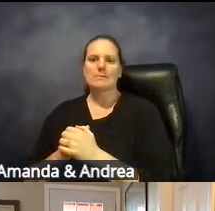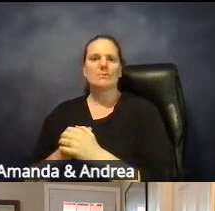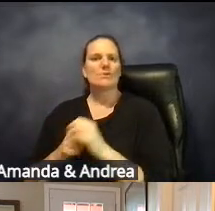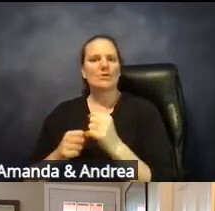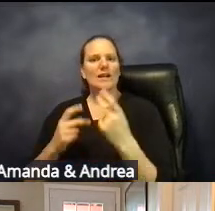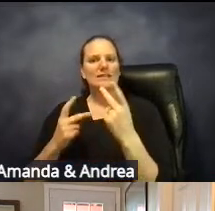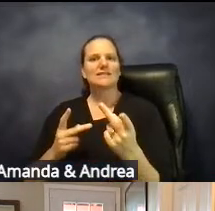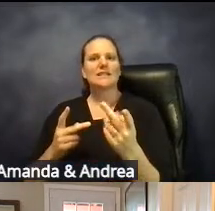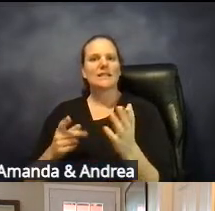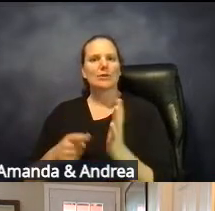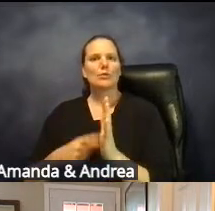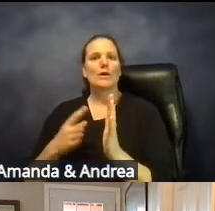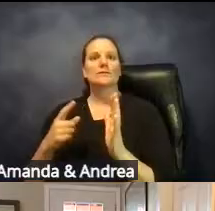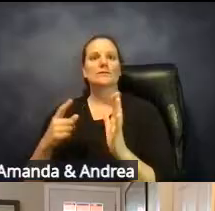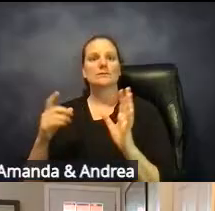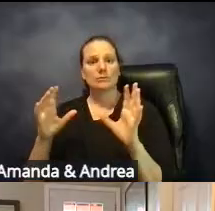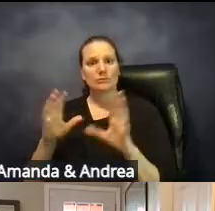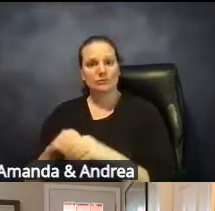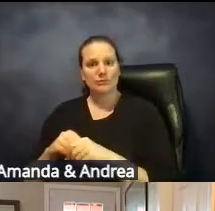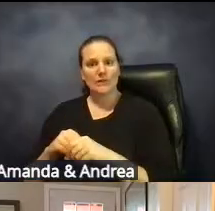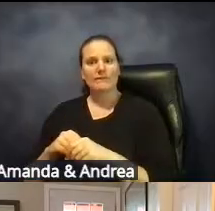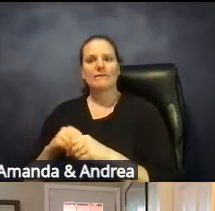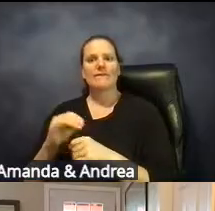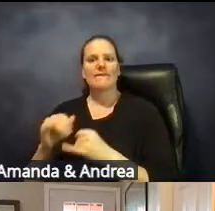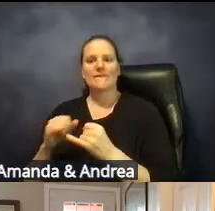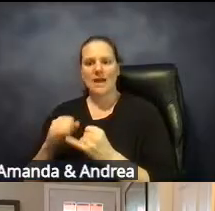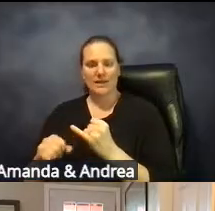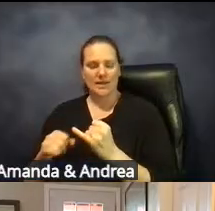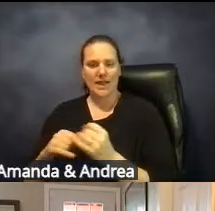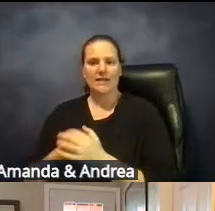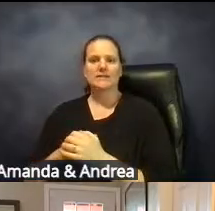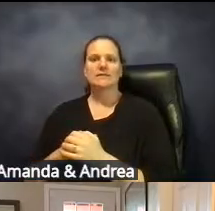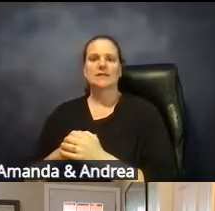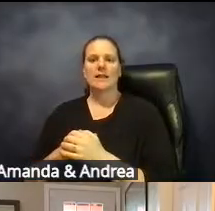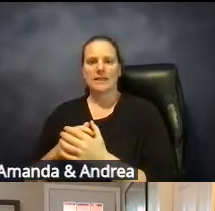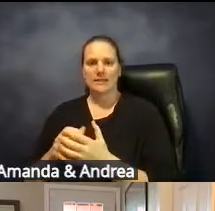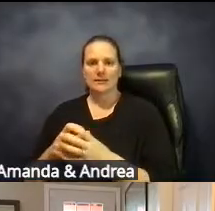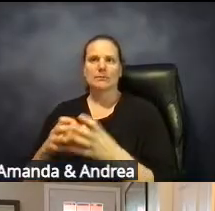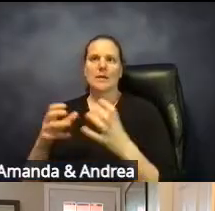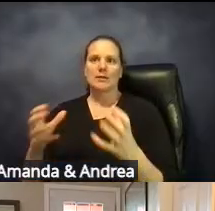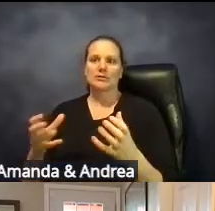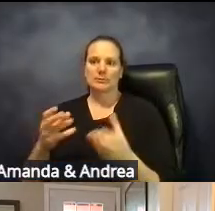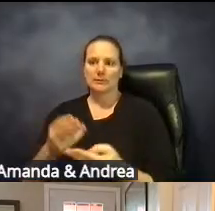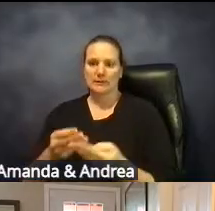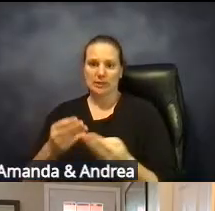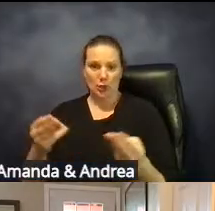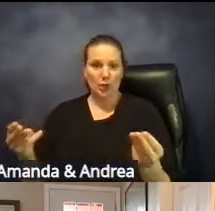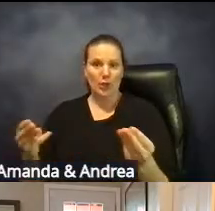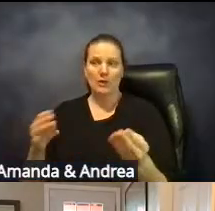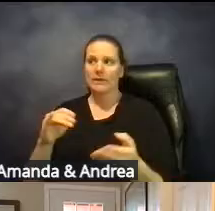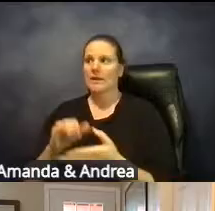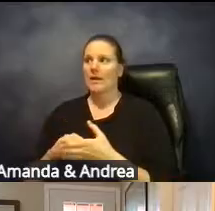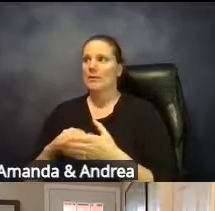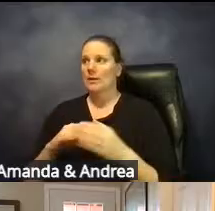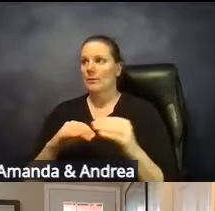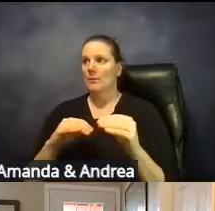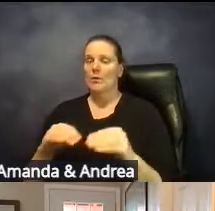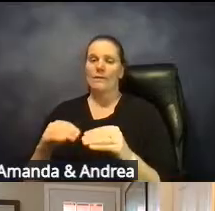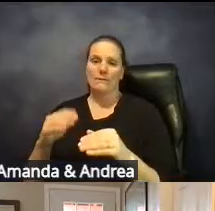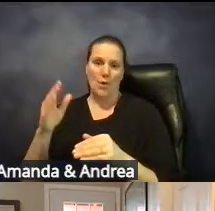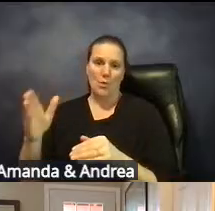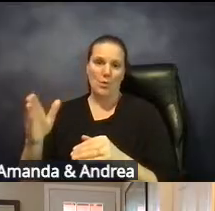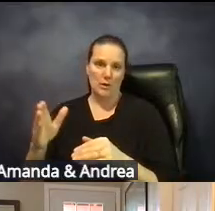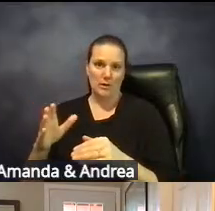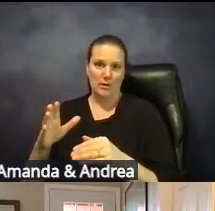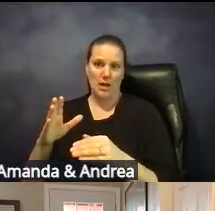see once we do kind of finalize this bulk of material that we do move forward into